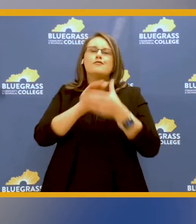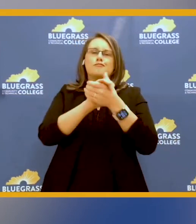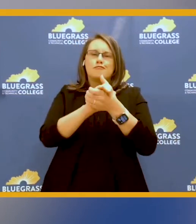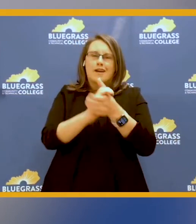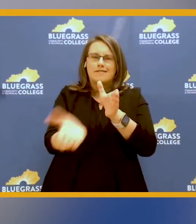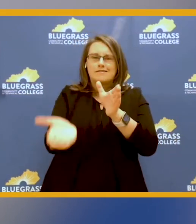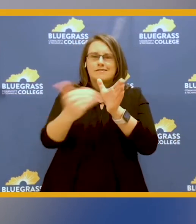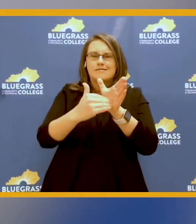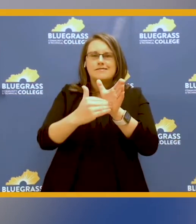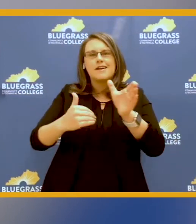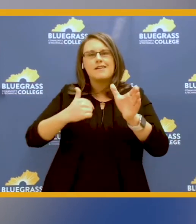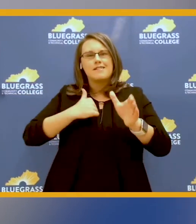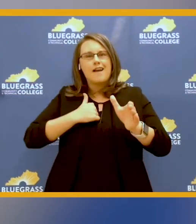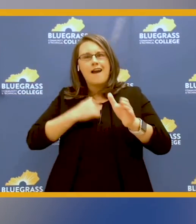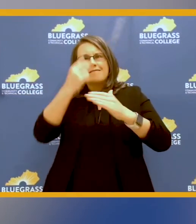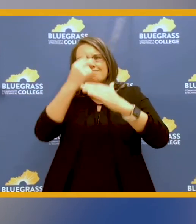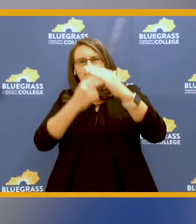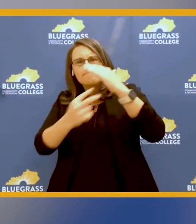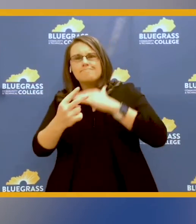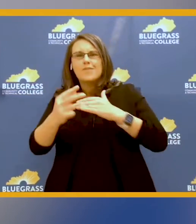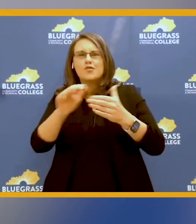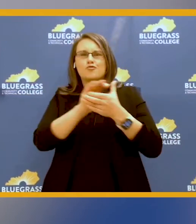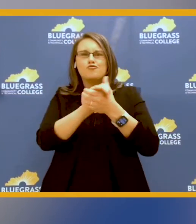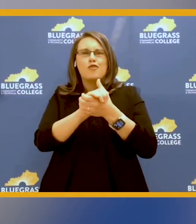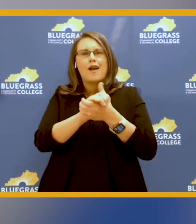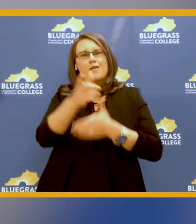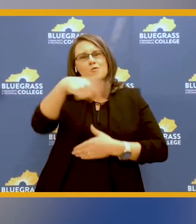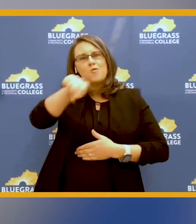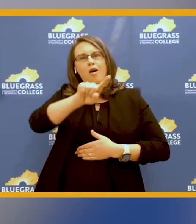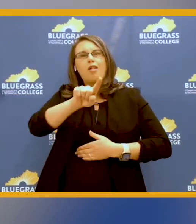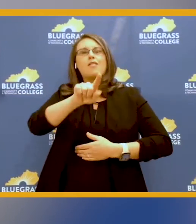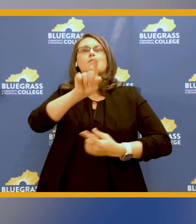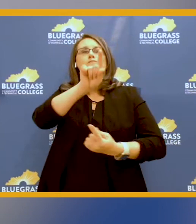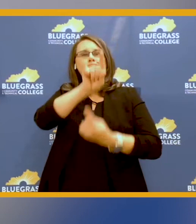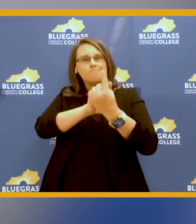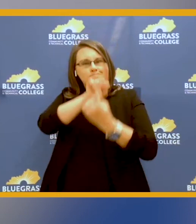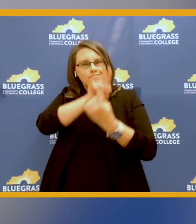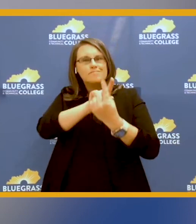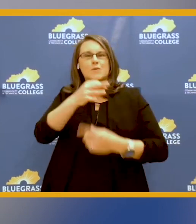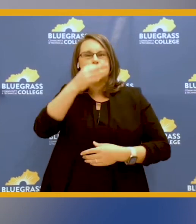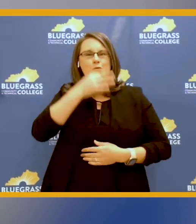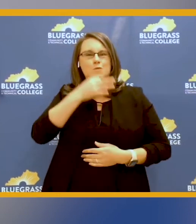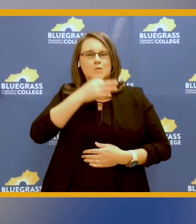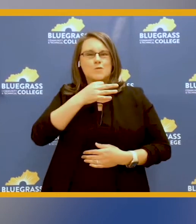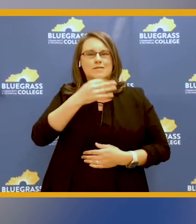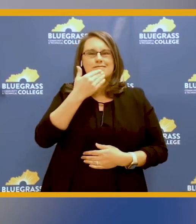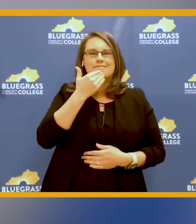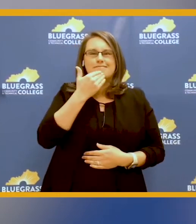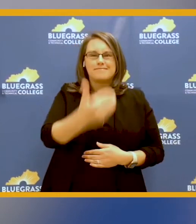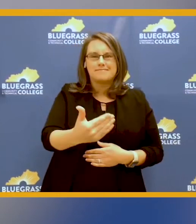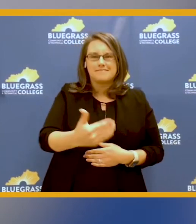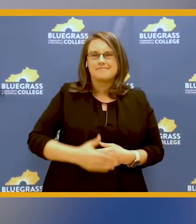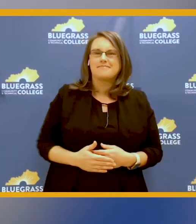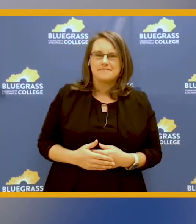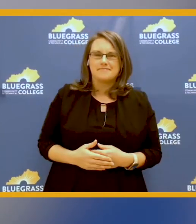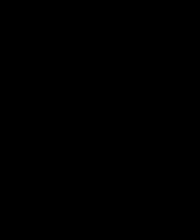Congratulations once again, and I look forward to congratulating some of you in person soon. Thank you.